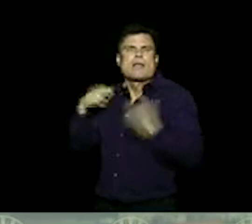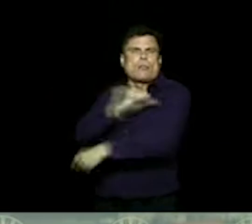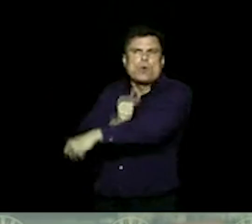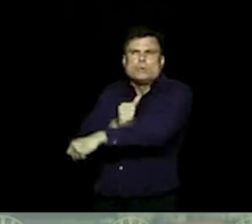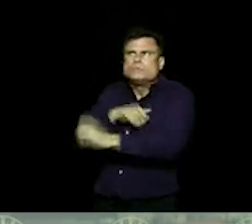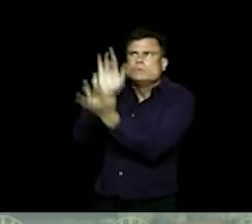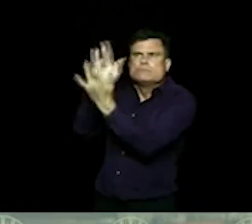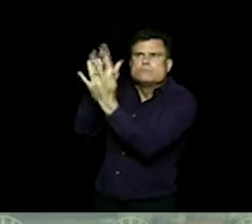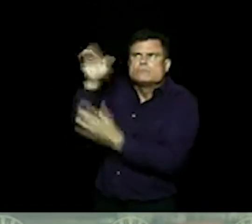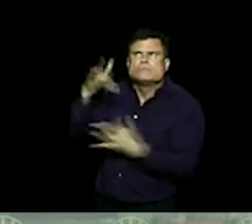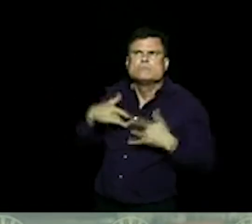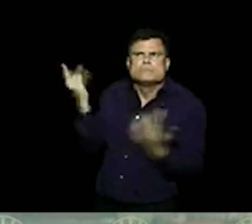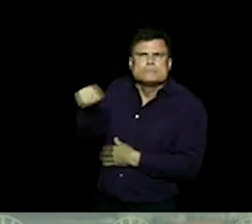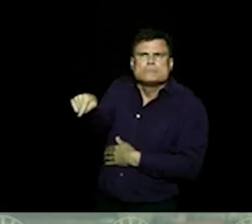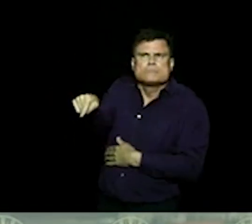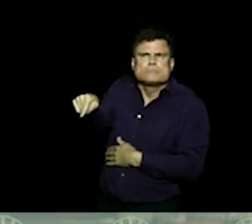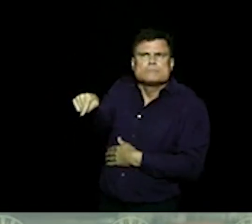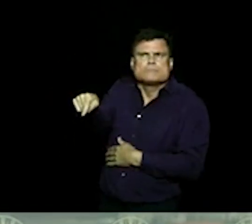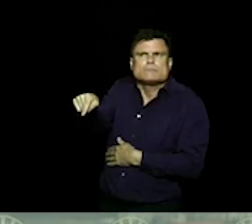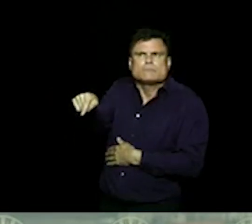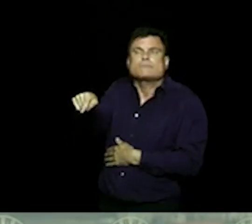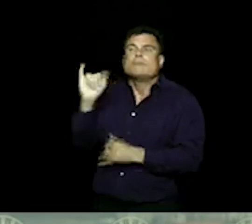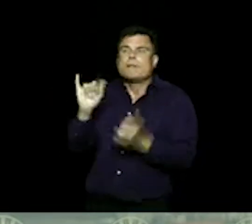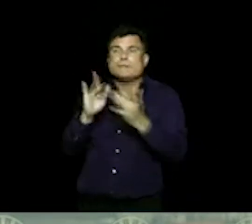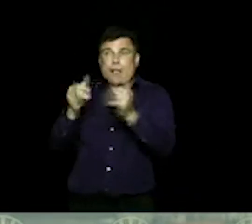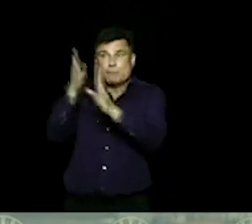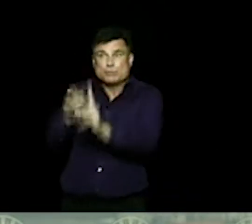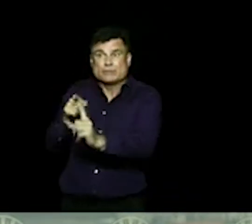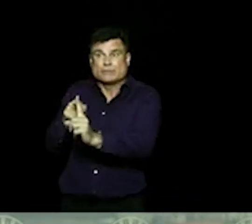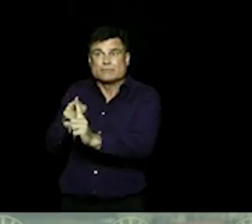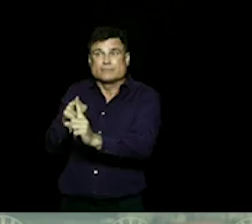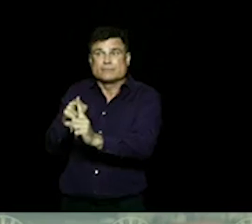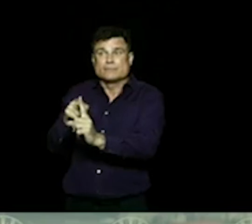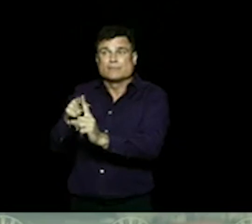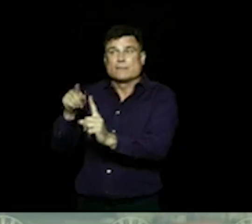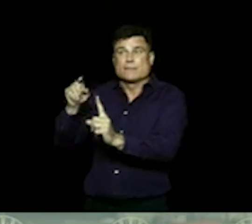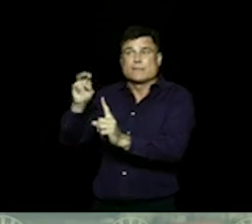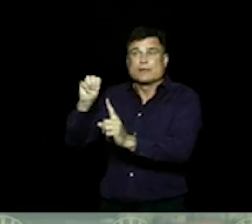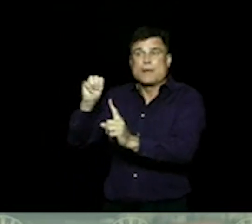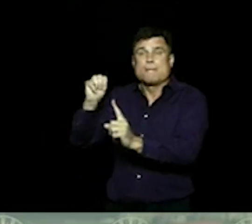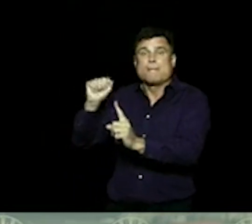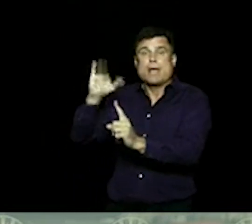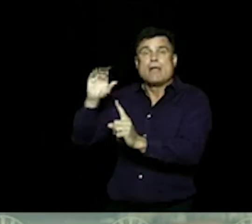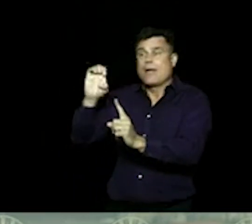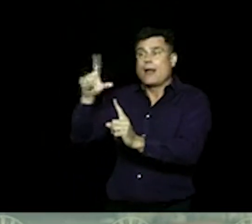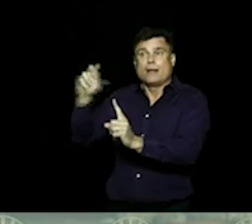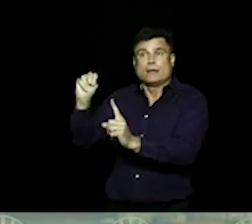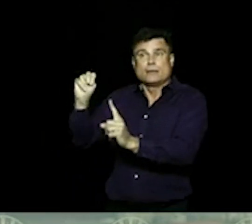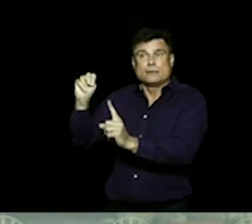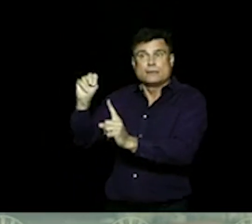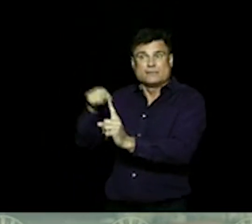I contacted Mary-Ellen Turpel-Lafont and asked her to to lead the investigation